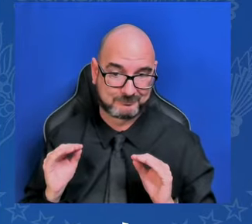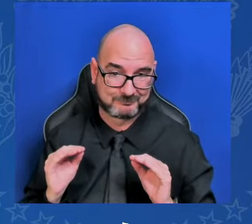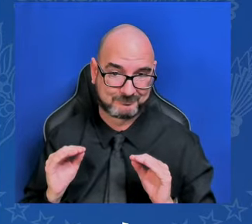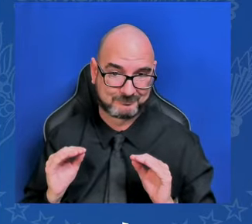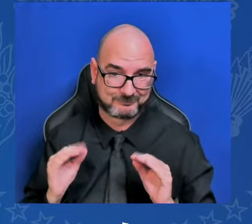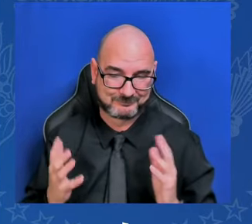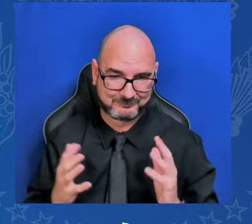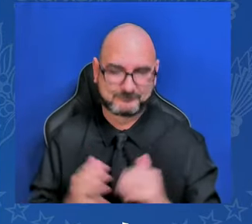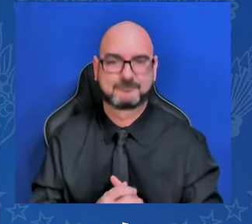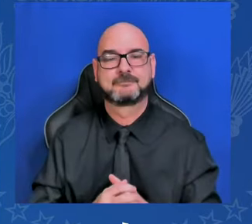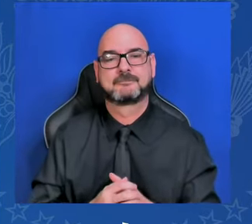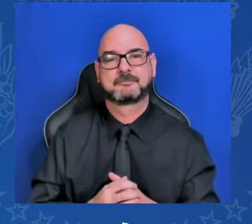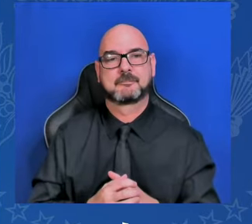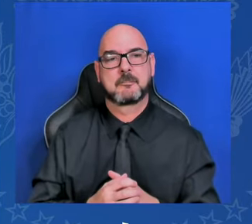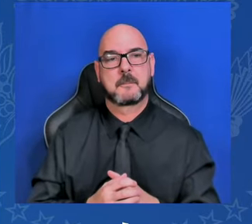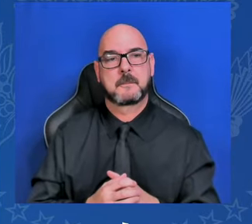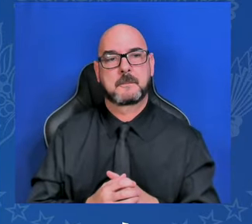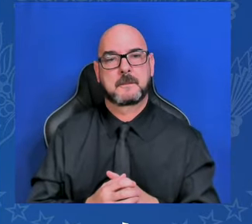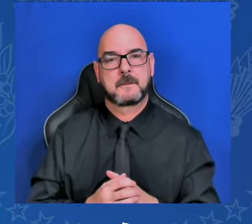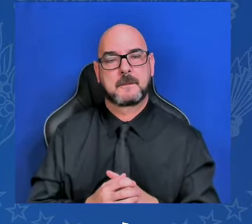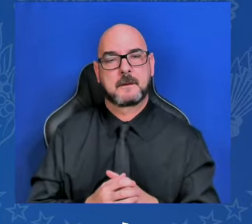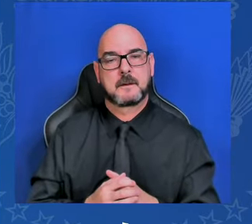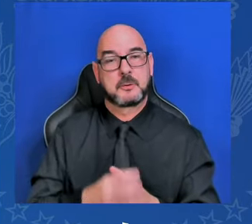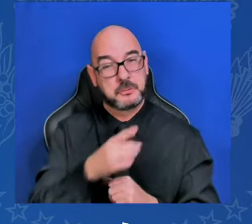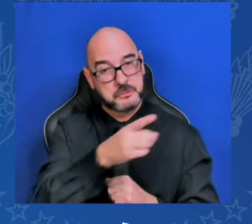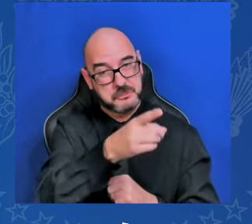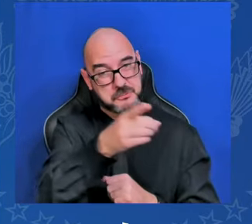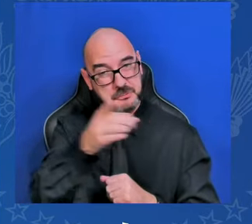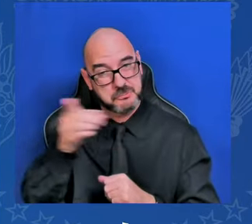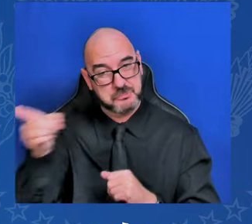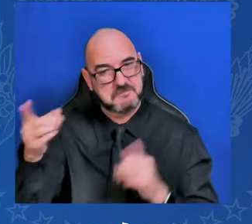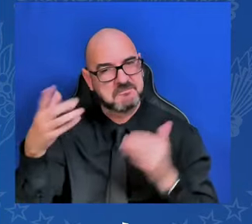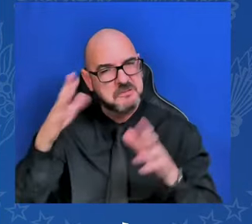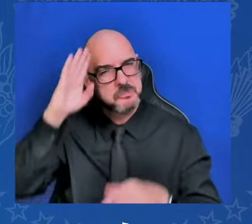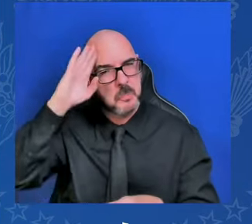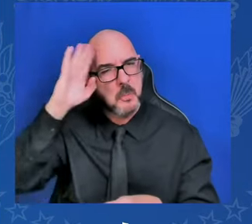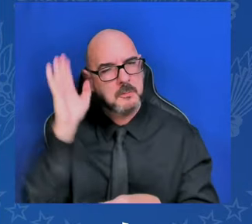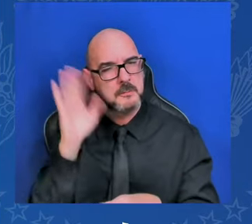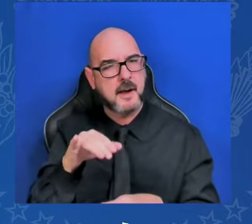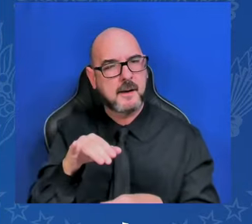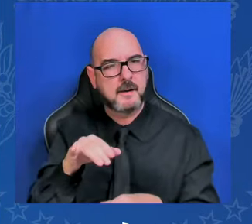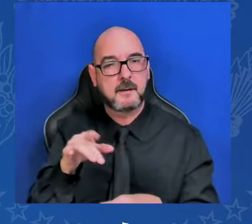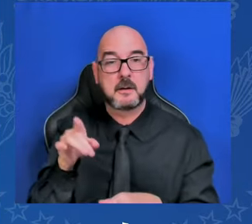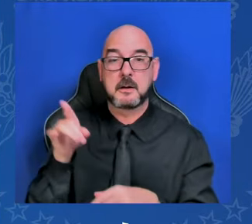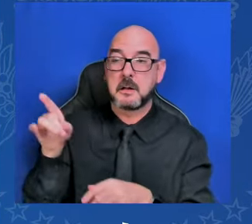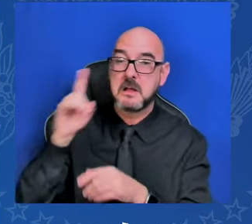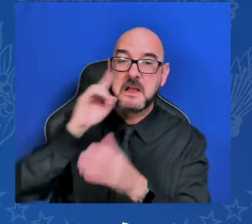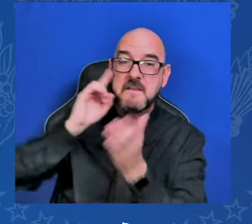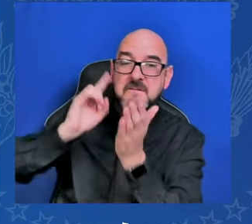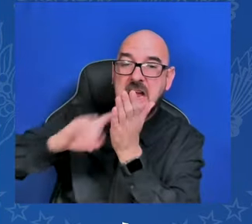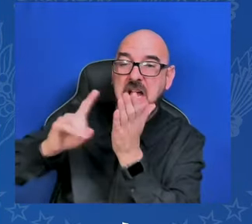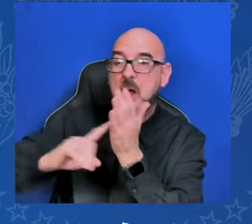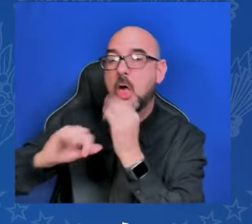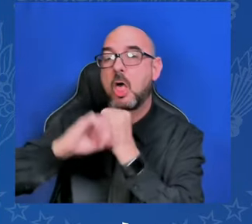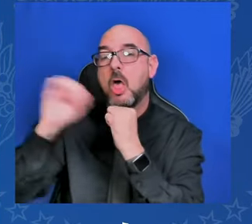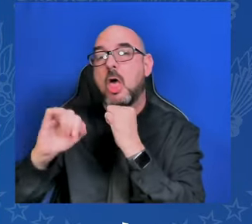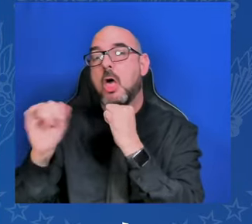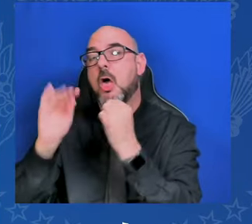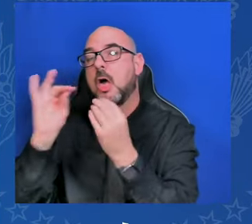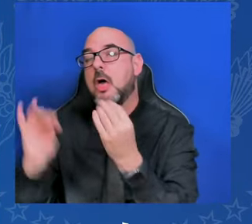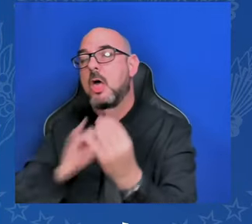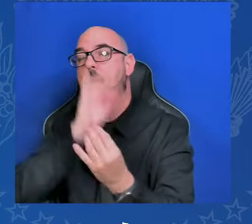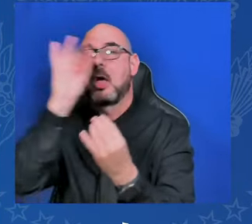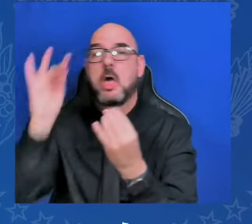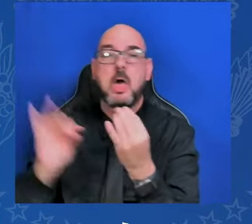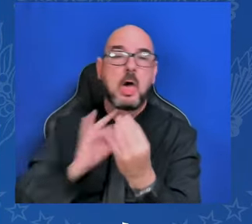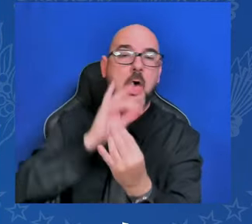As many of you know, this was an exhaustive investigation, going back literally more than 40 years.